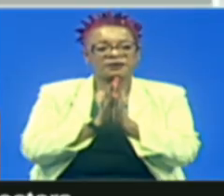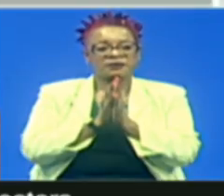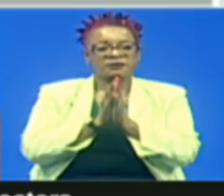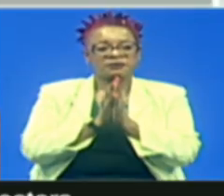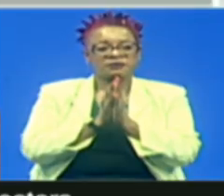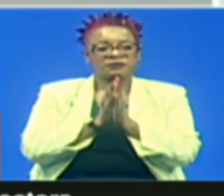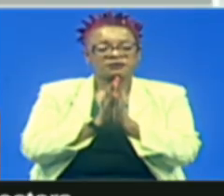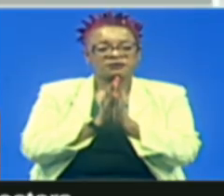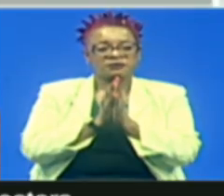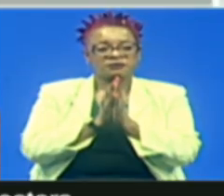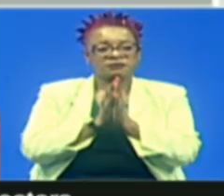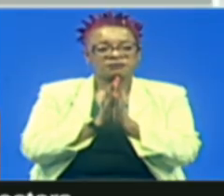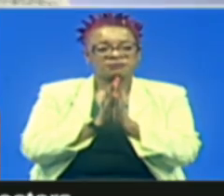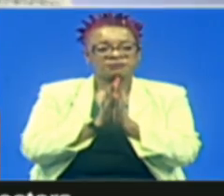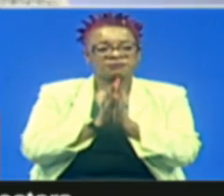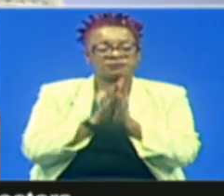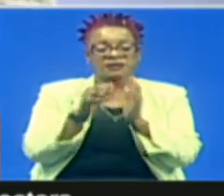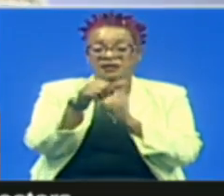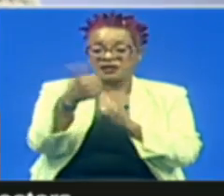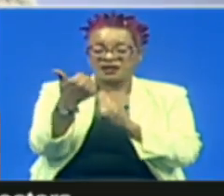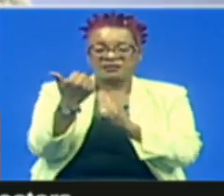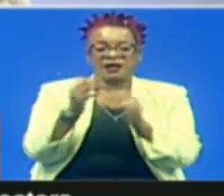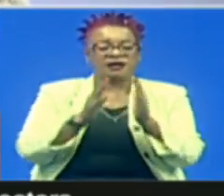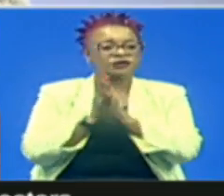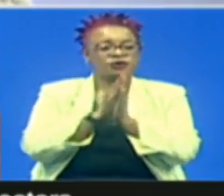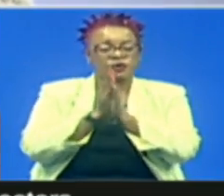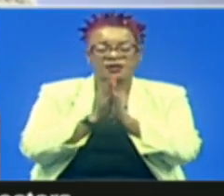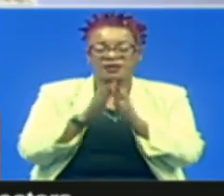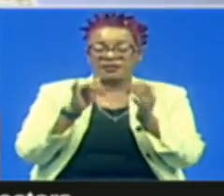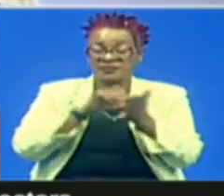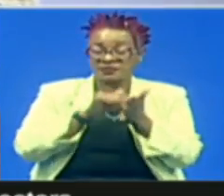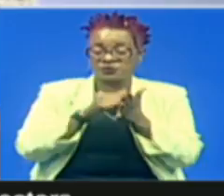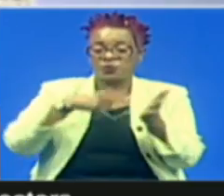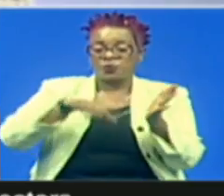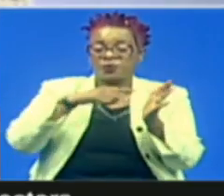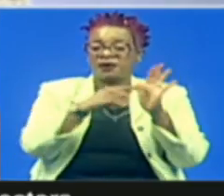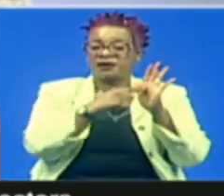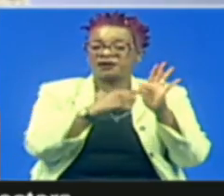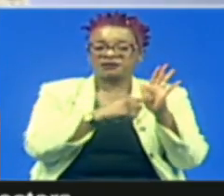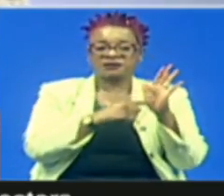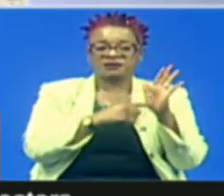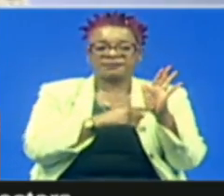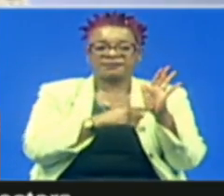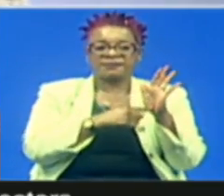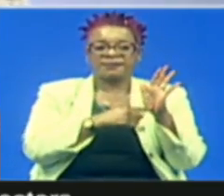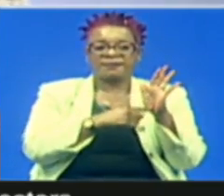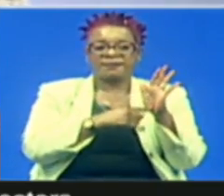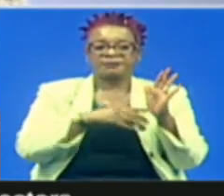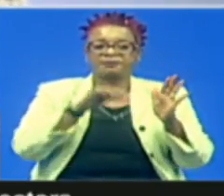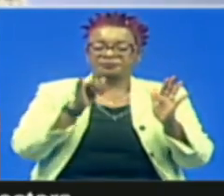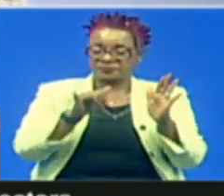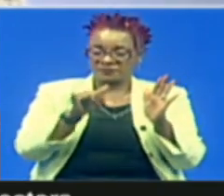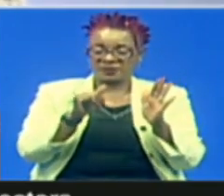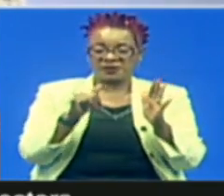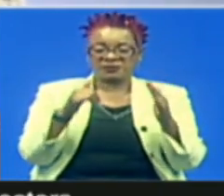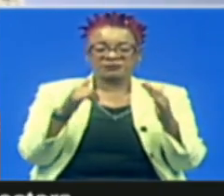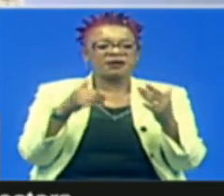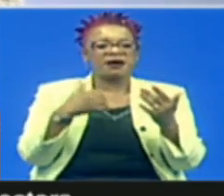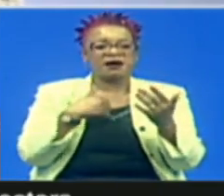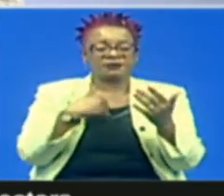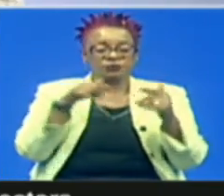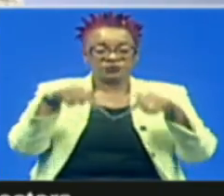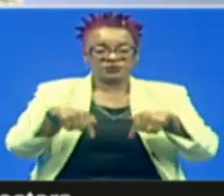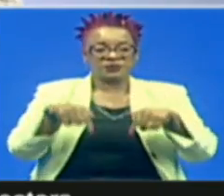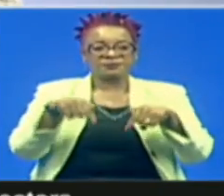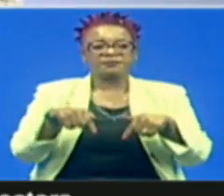Now to another story that we highlighted, and irony played out rather dramatically today